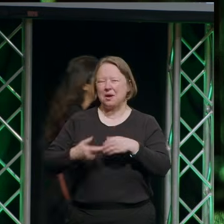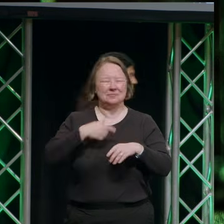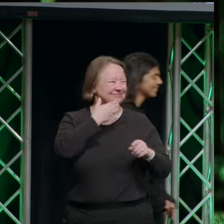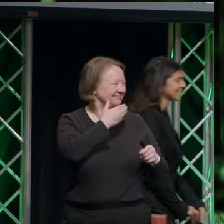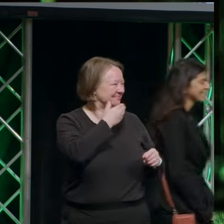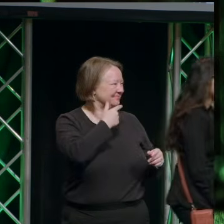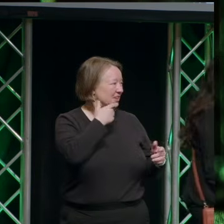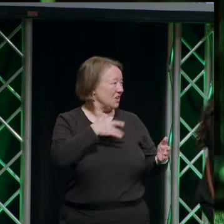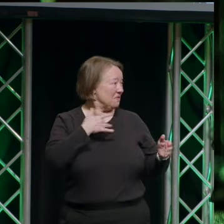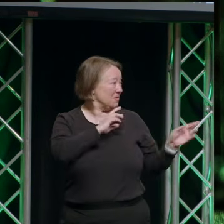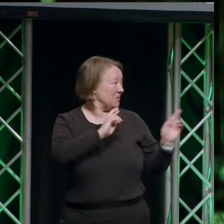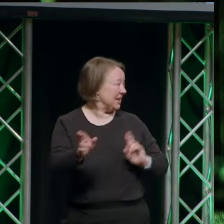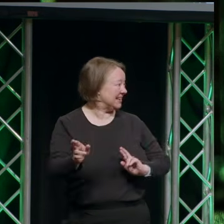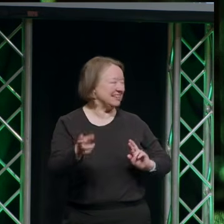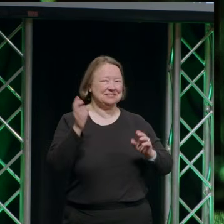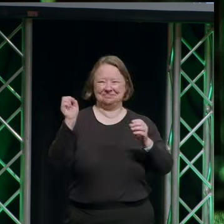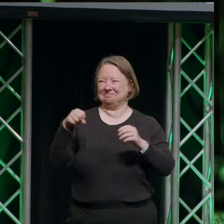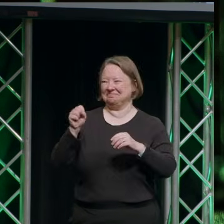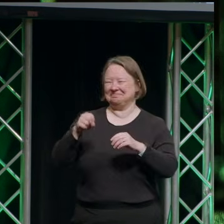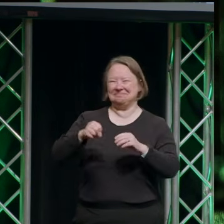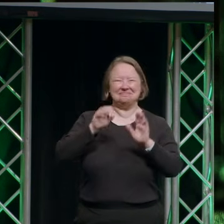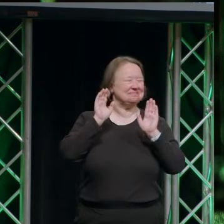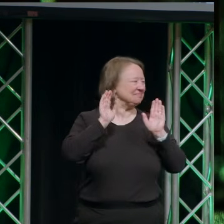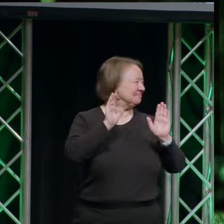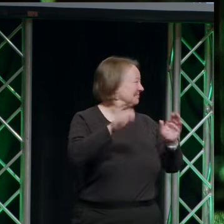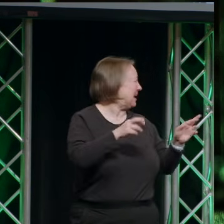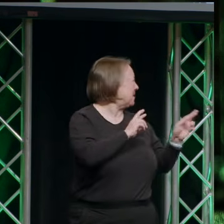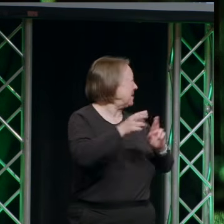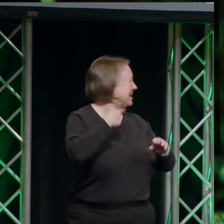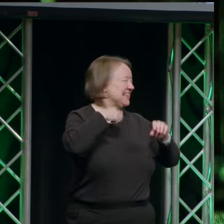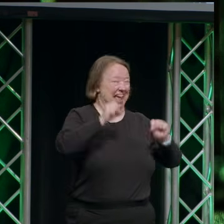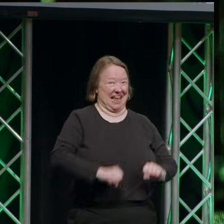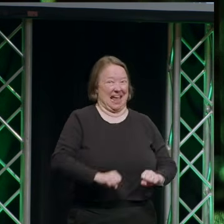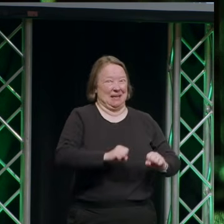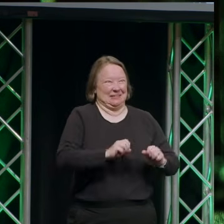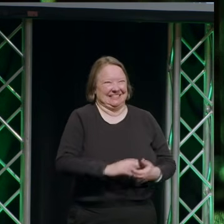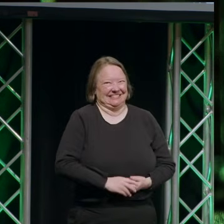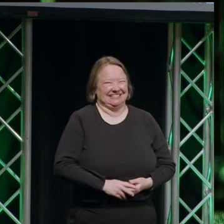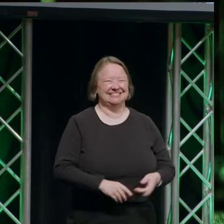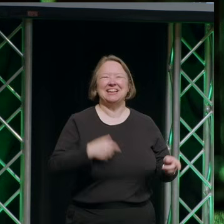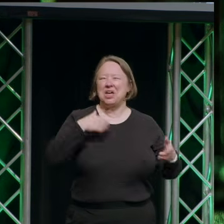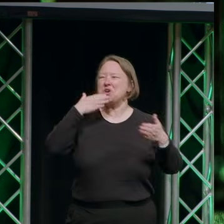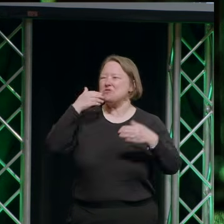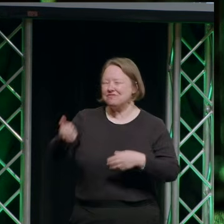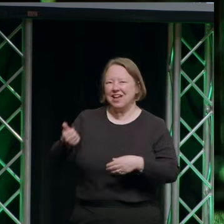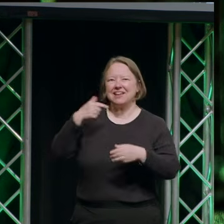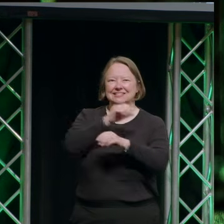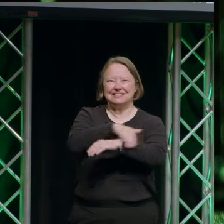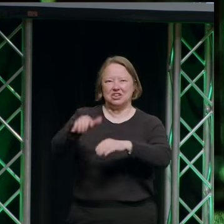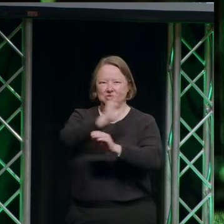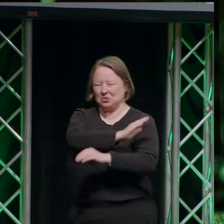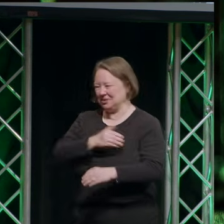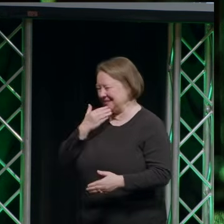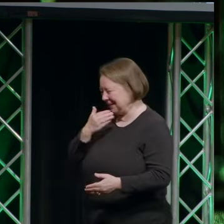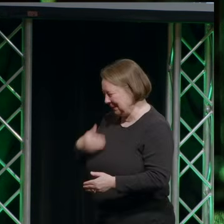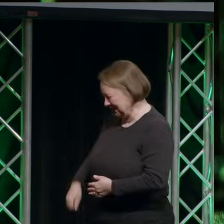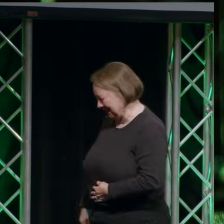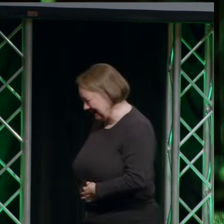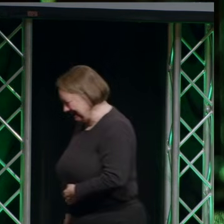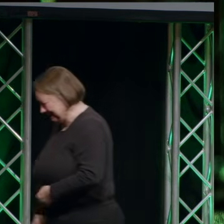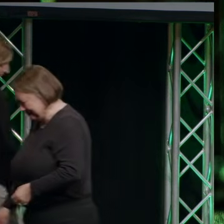Hello, good morning. Are you feeling ready? Yes. Excellent. As ready as one can be. Yes. Good luck. The stage is yours. Thank you.